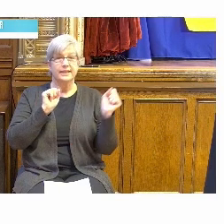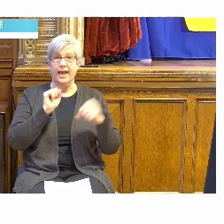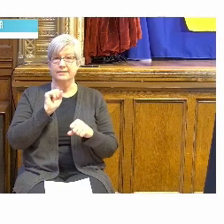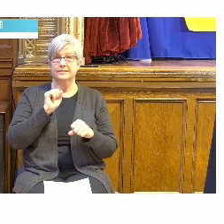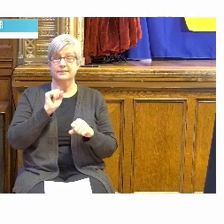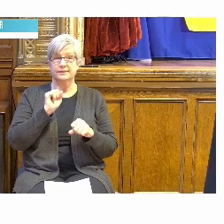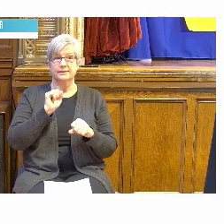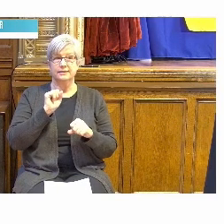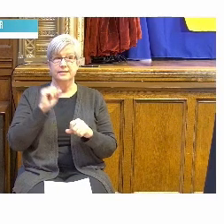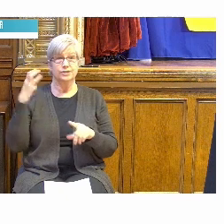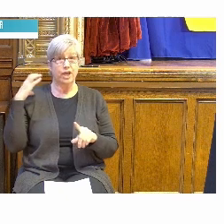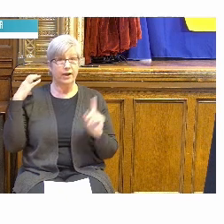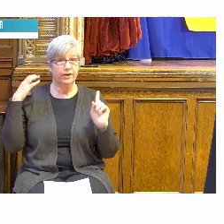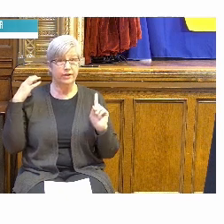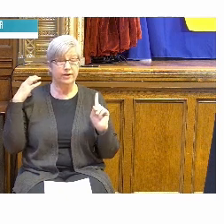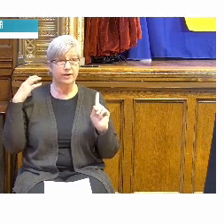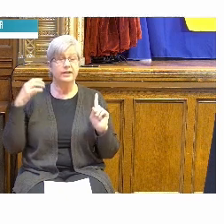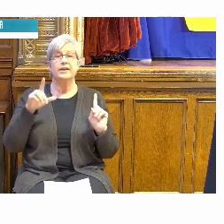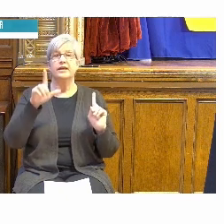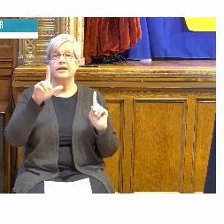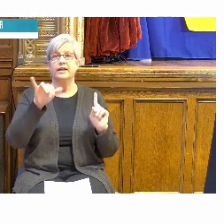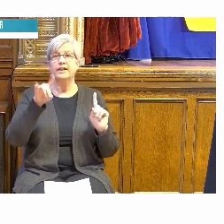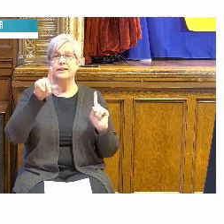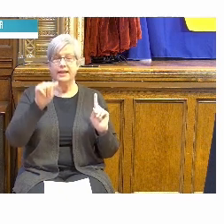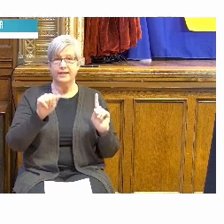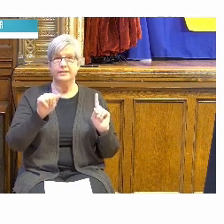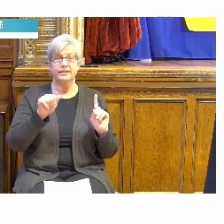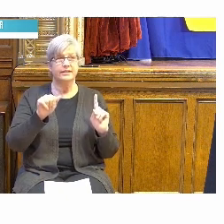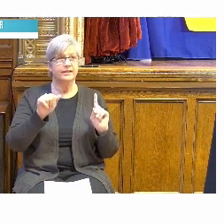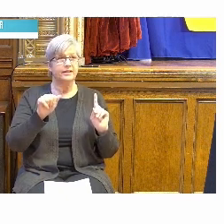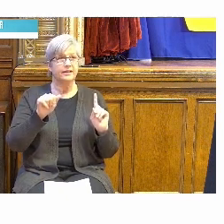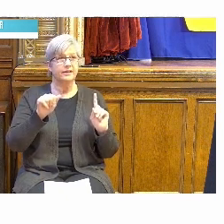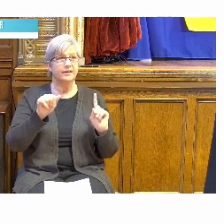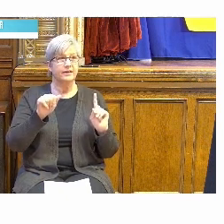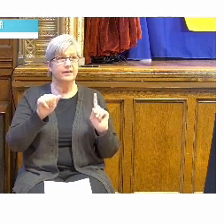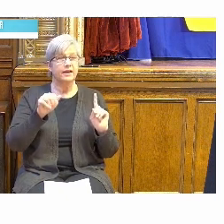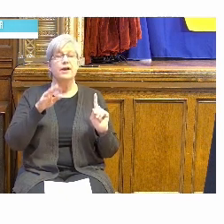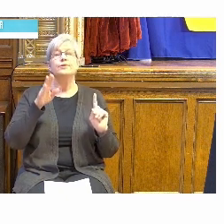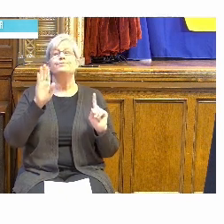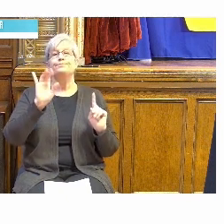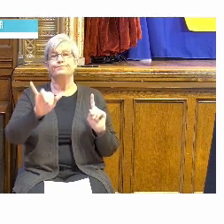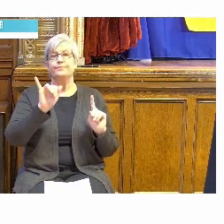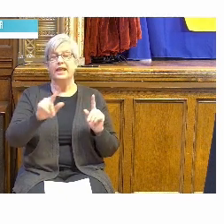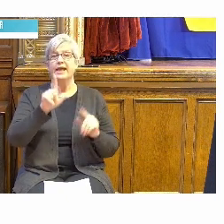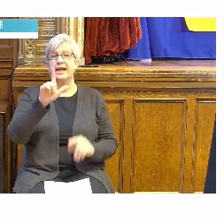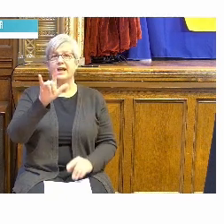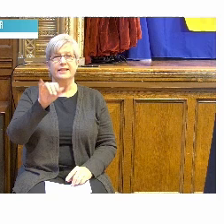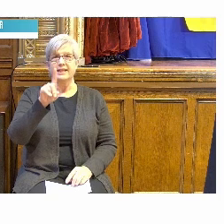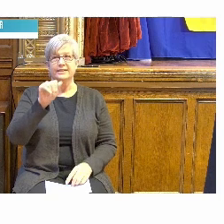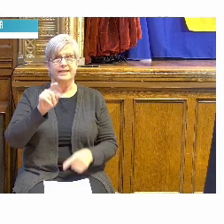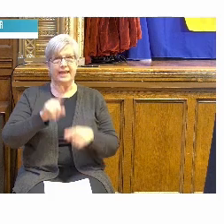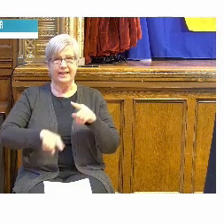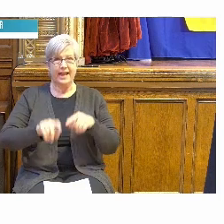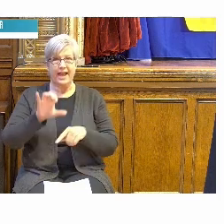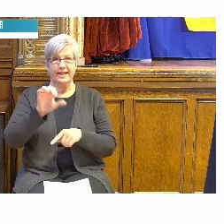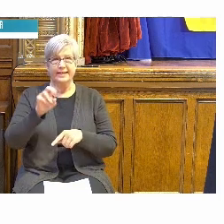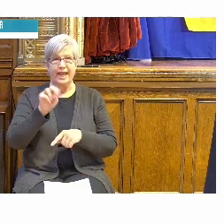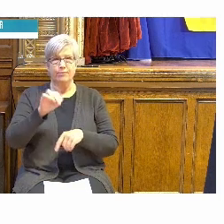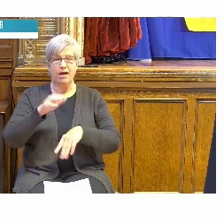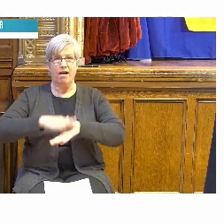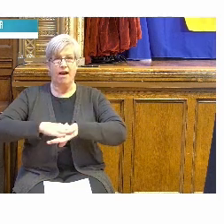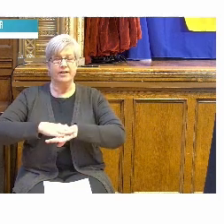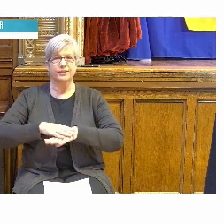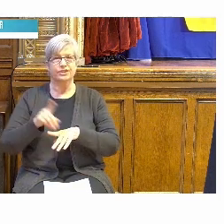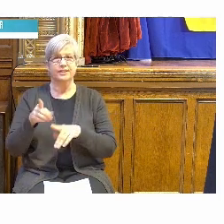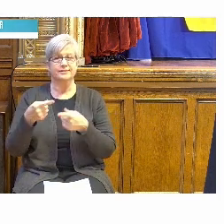Yes, Chair, Linda Brown Robinson is in a setting where she cannot turn her camera on. Okay.